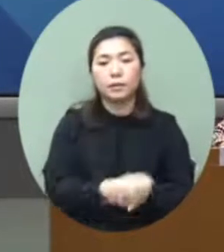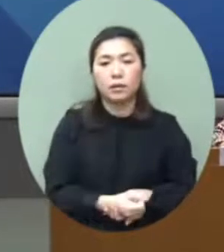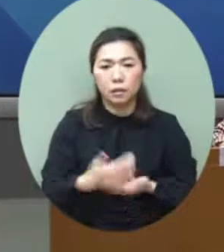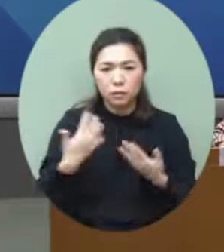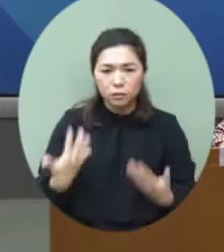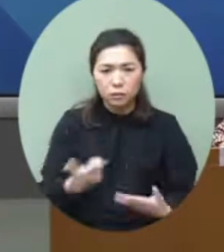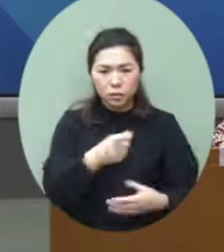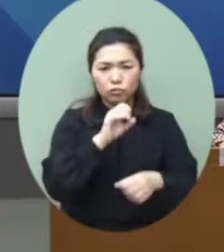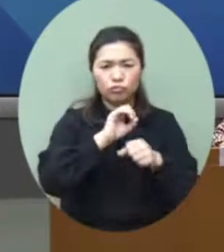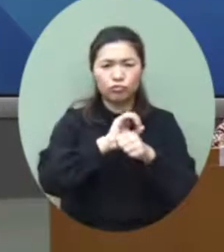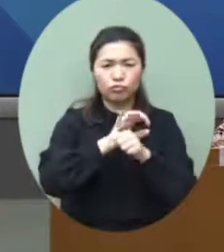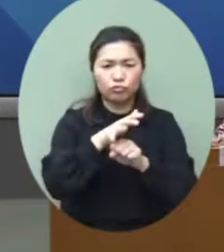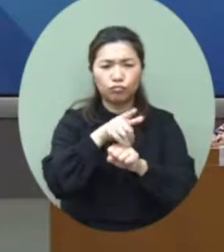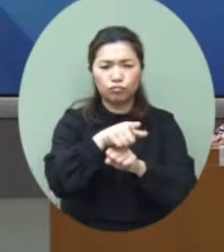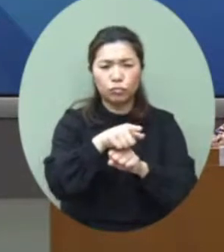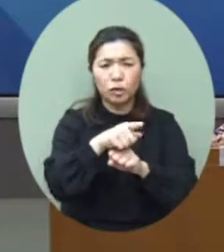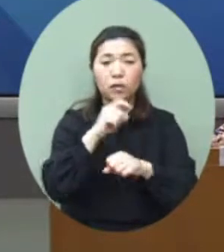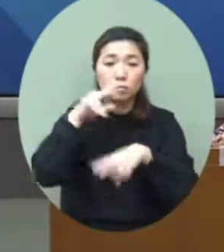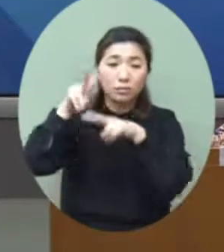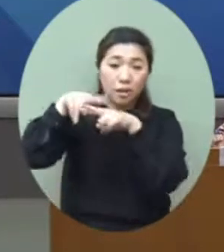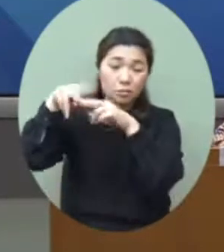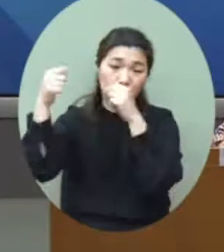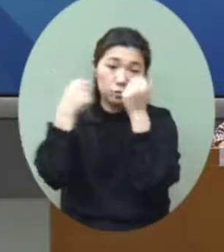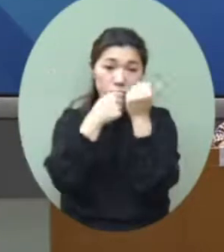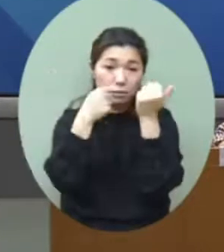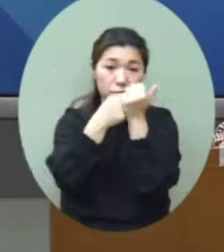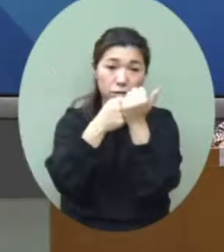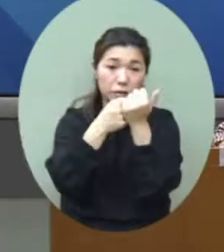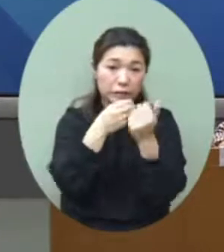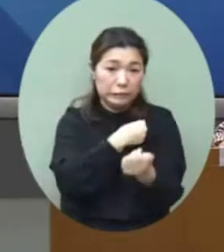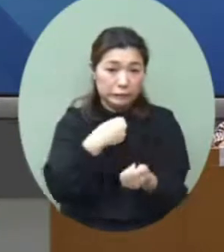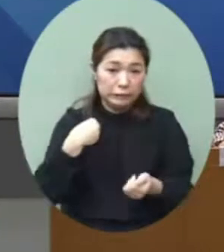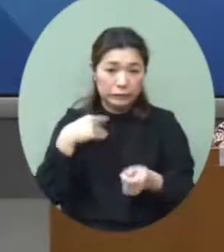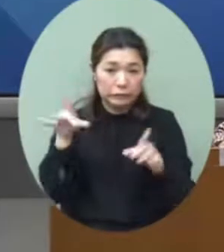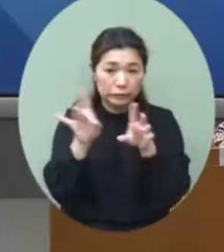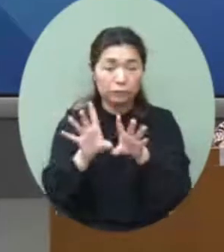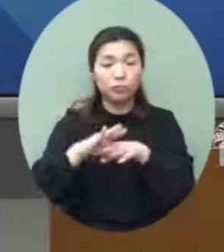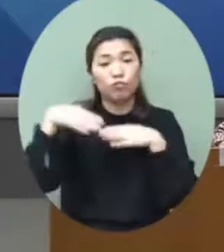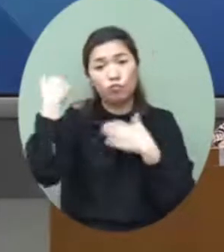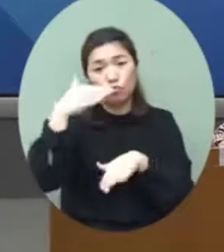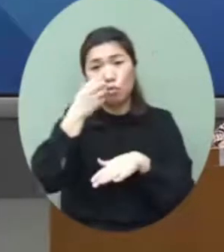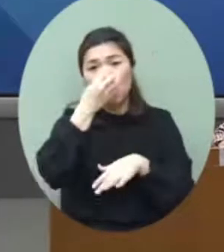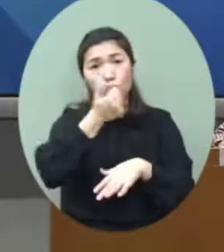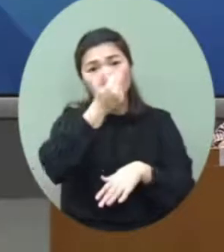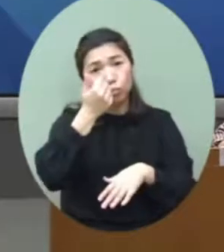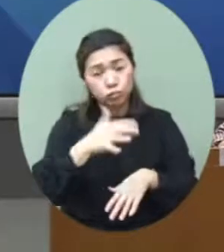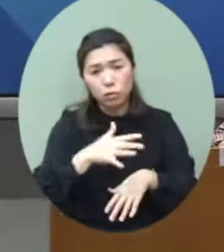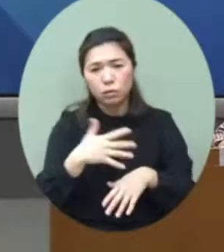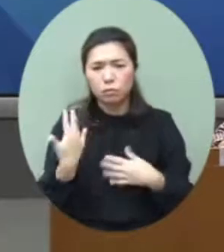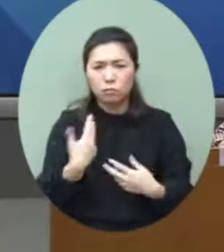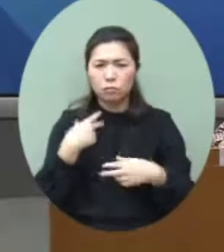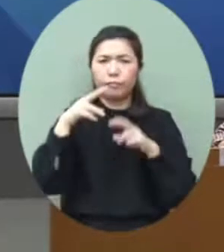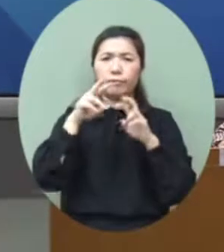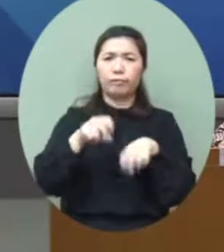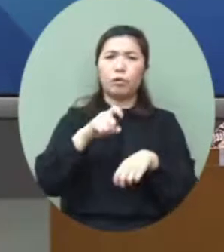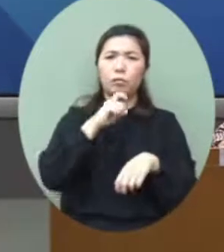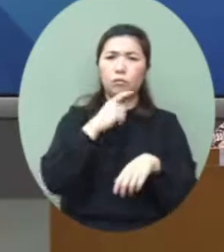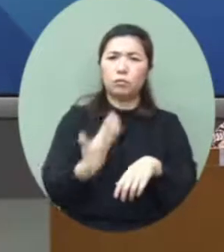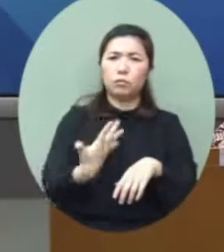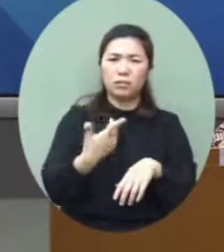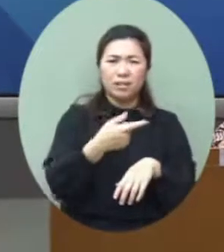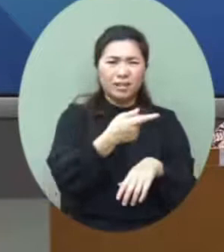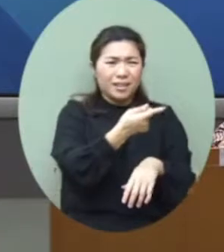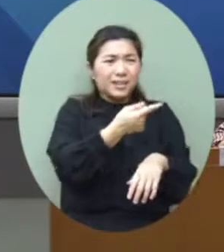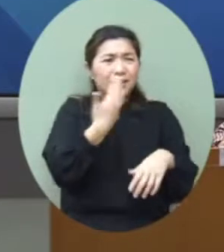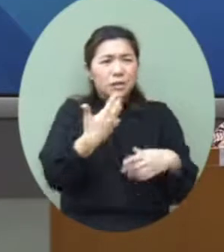I'm from CCTV. And with the support of the central government, a lot of supplies arrived in Hong